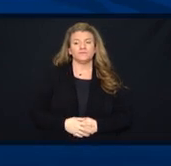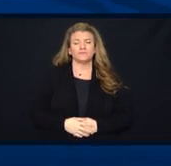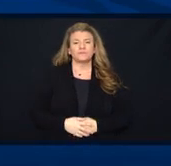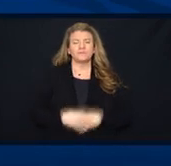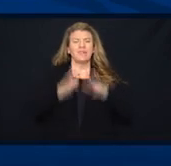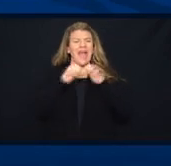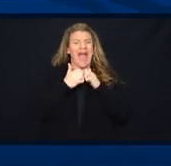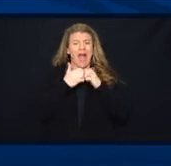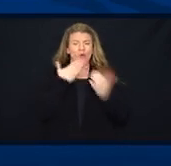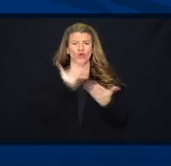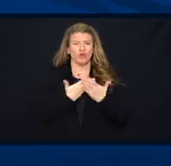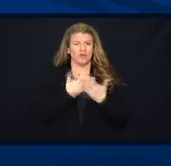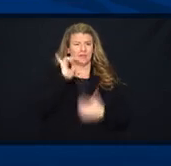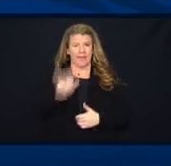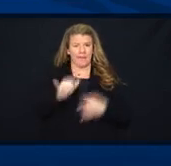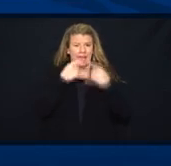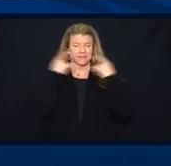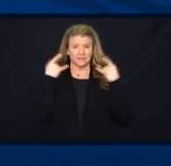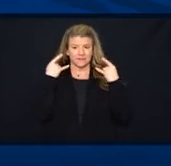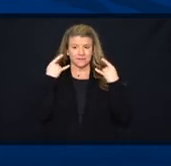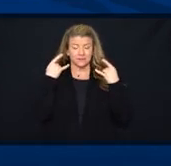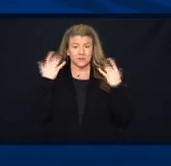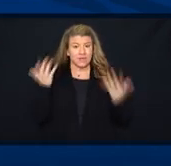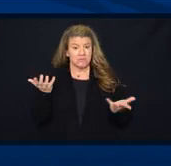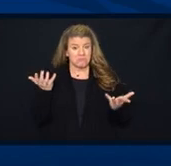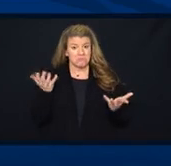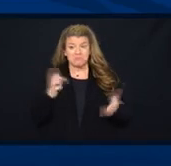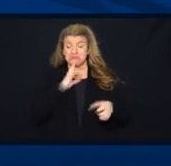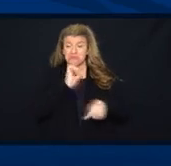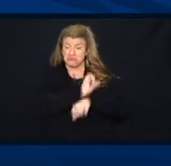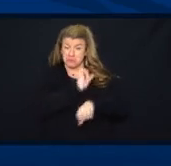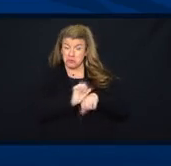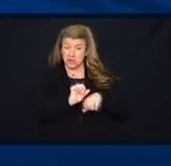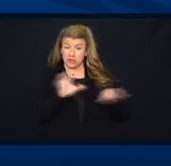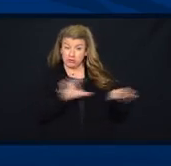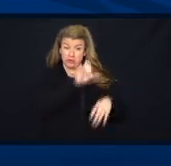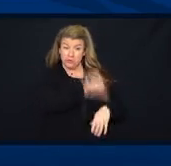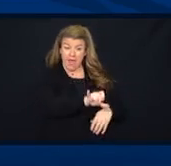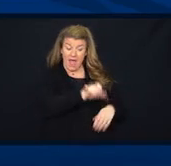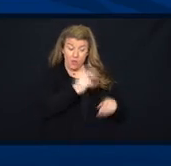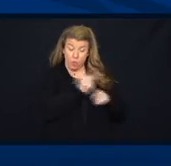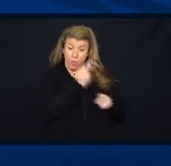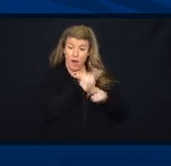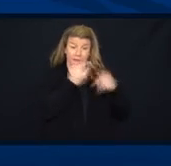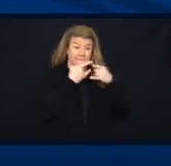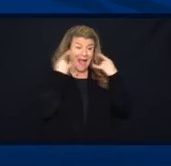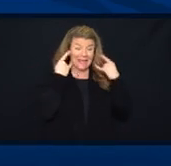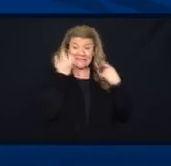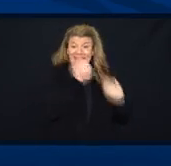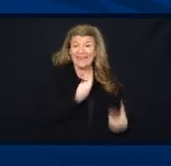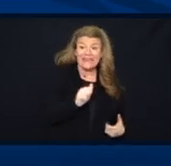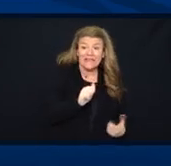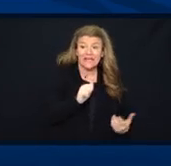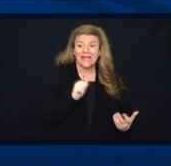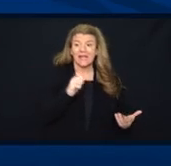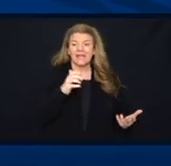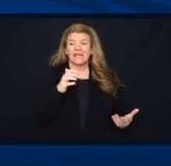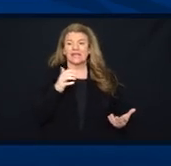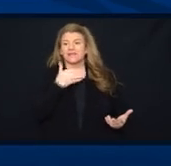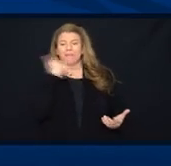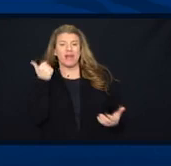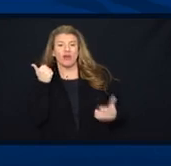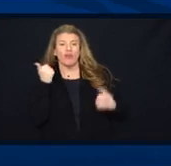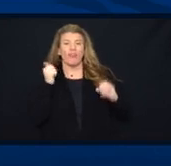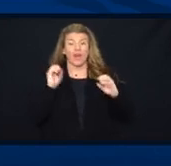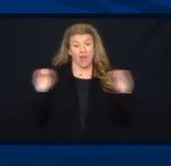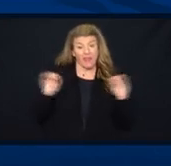how good is that mask? Does it do you any good to wear that at all? Is it better than nothing? Maybe on a scale